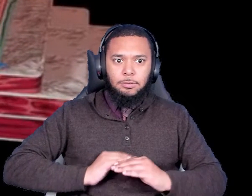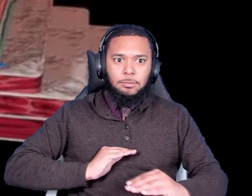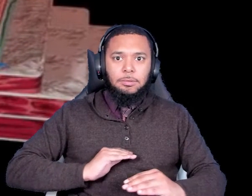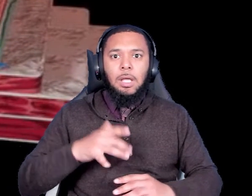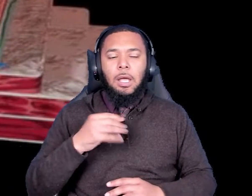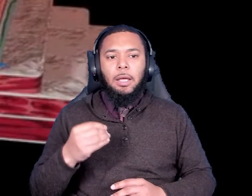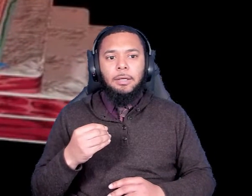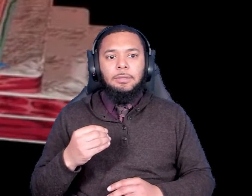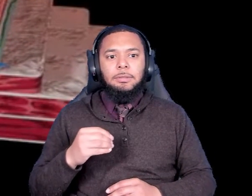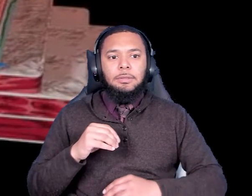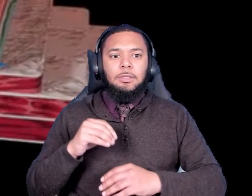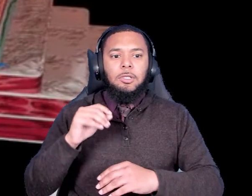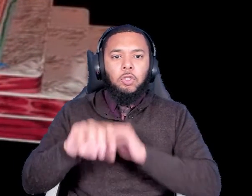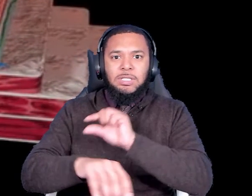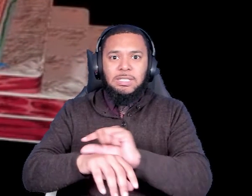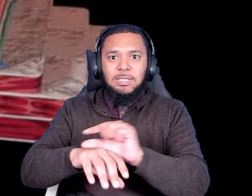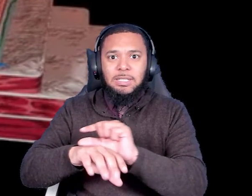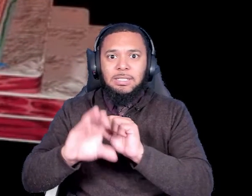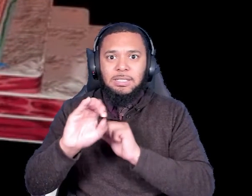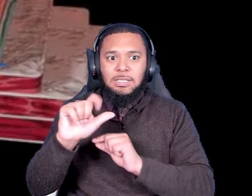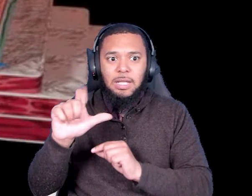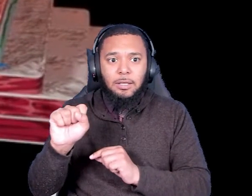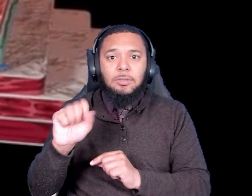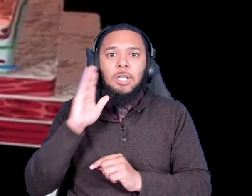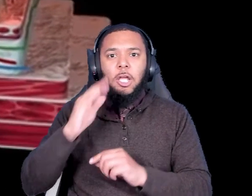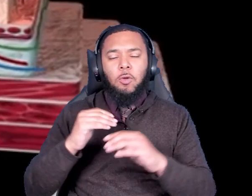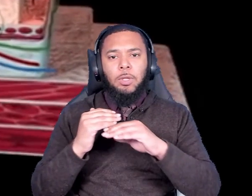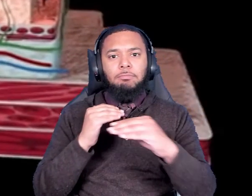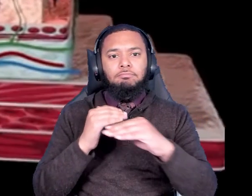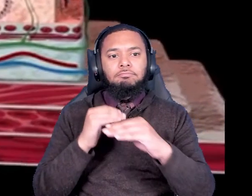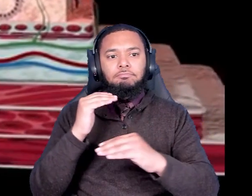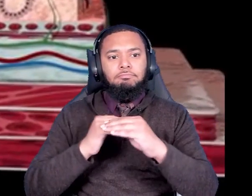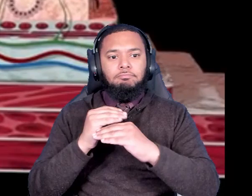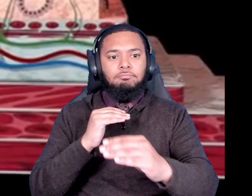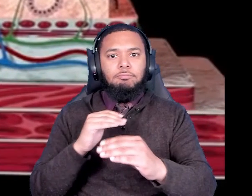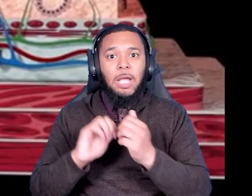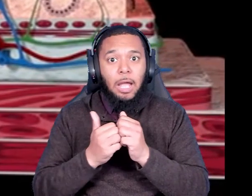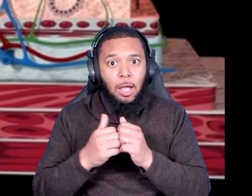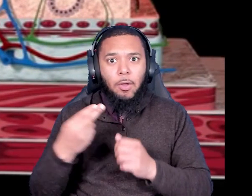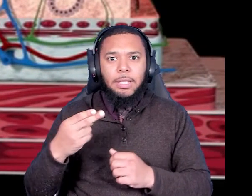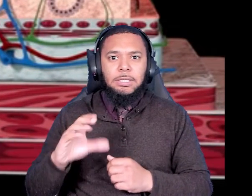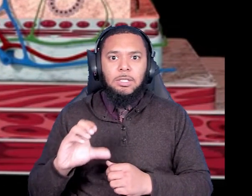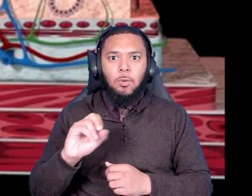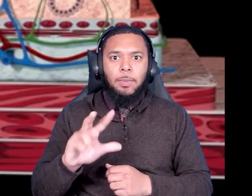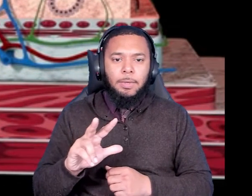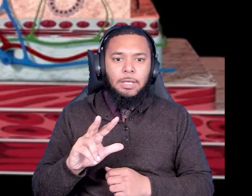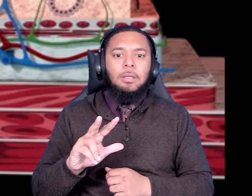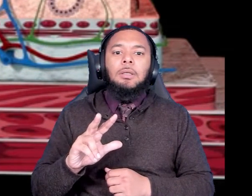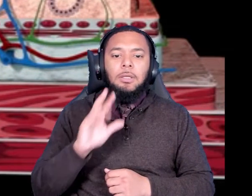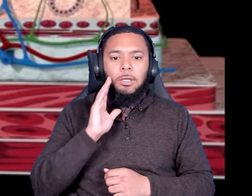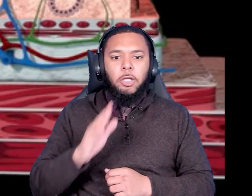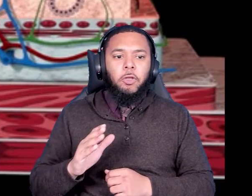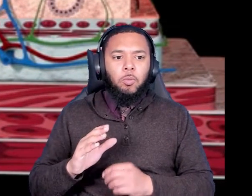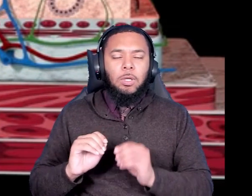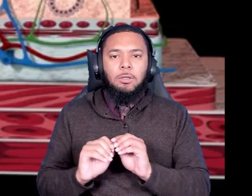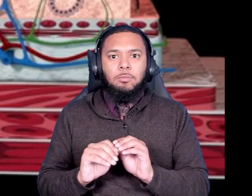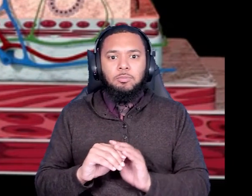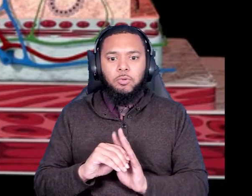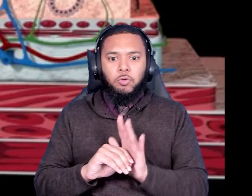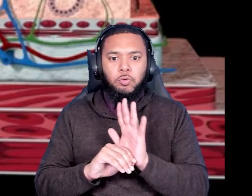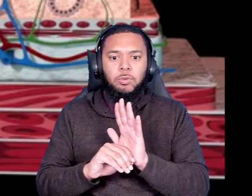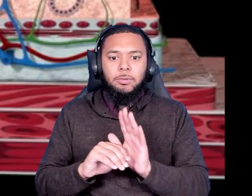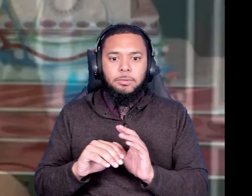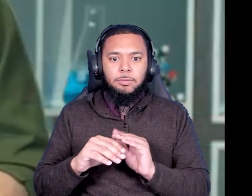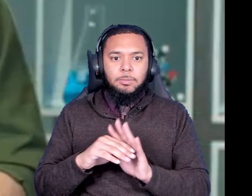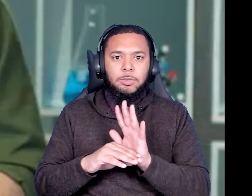pH of epithelial cells. And it's going to do this by secreting bicarbonate ions into that gastric mucosa, right?